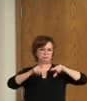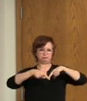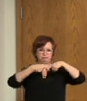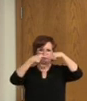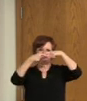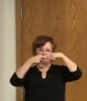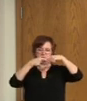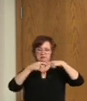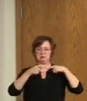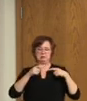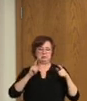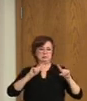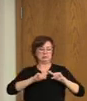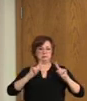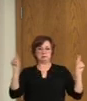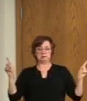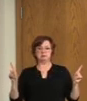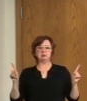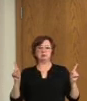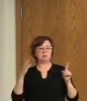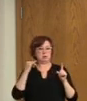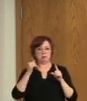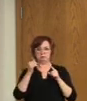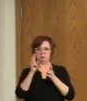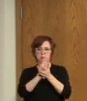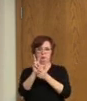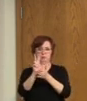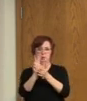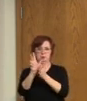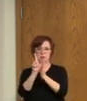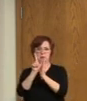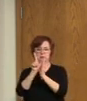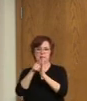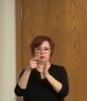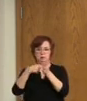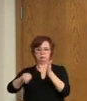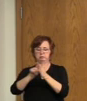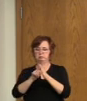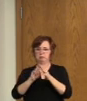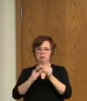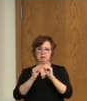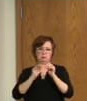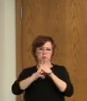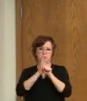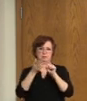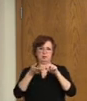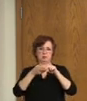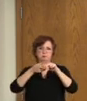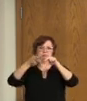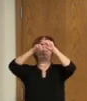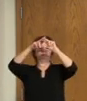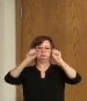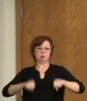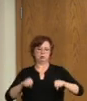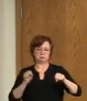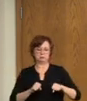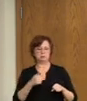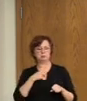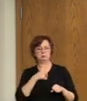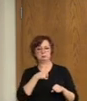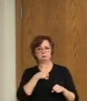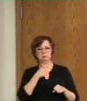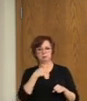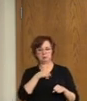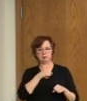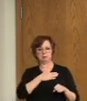asking you, stick to your own household for Christmas. Connect online with other family members and